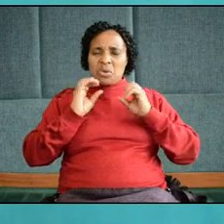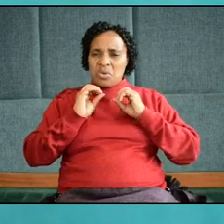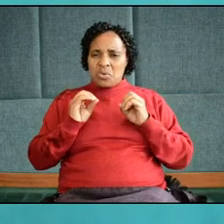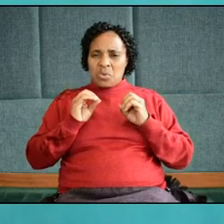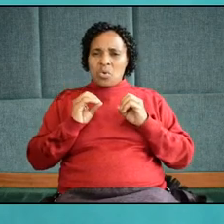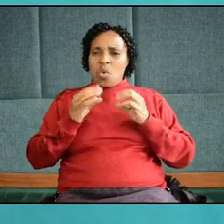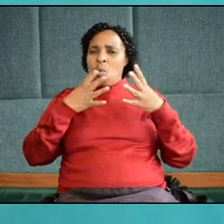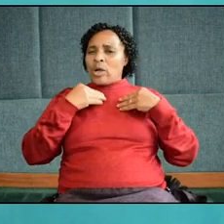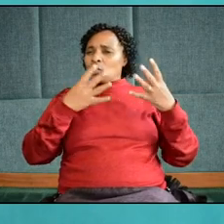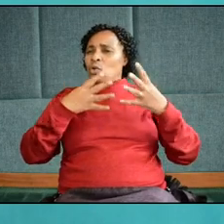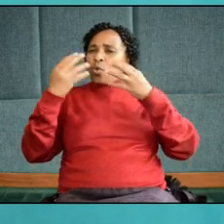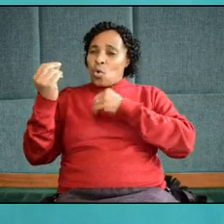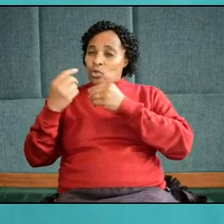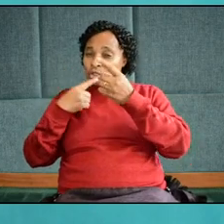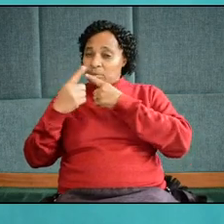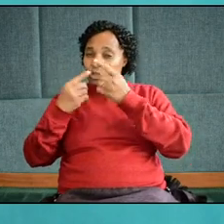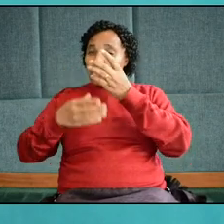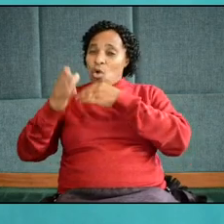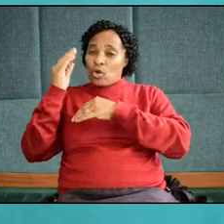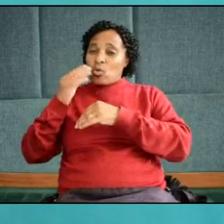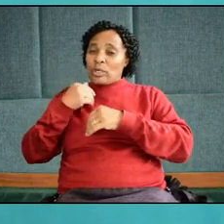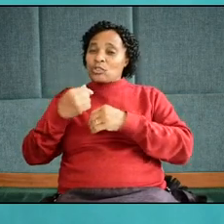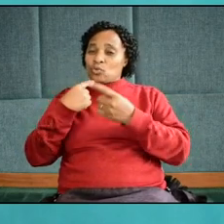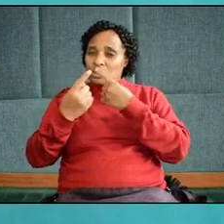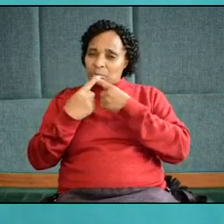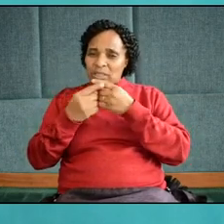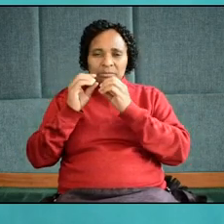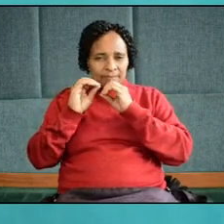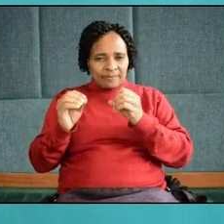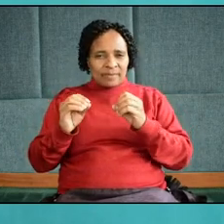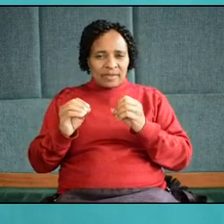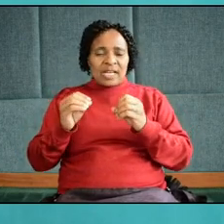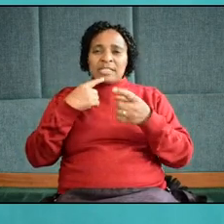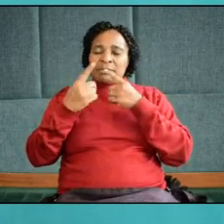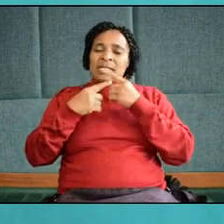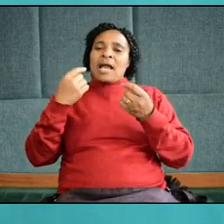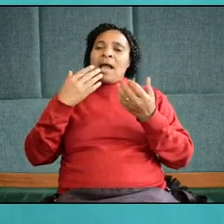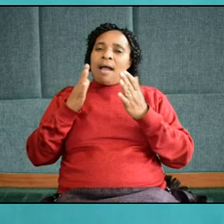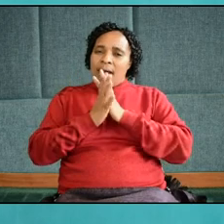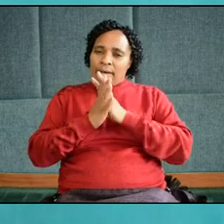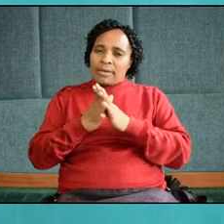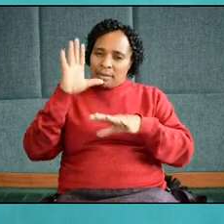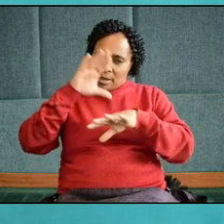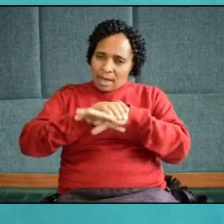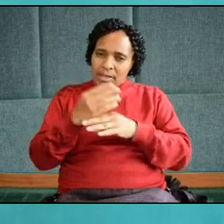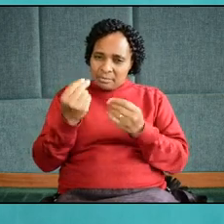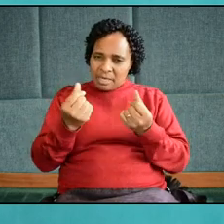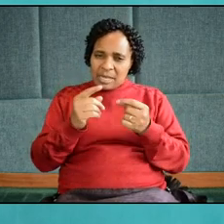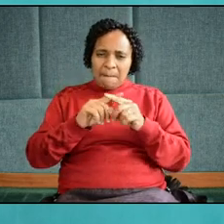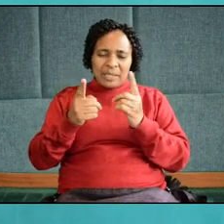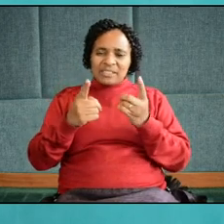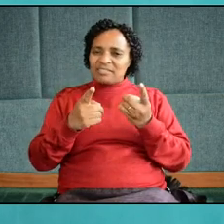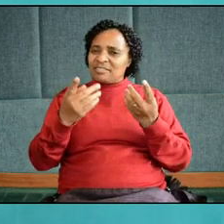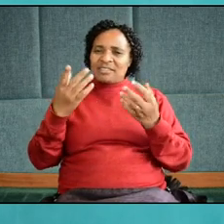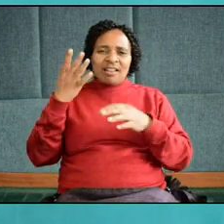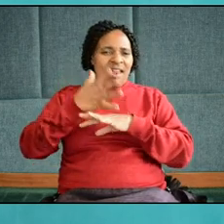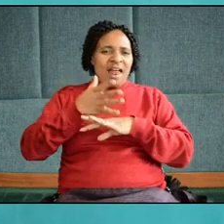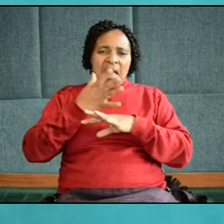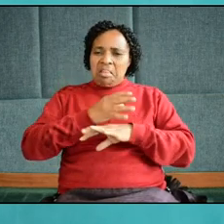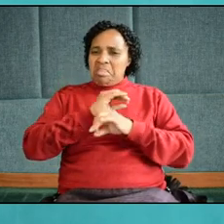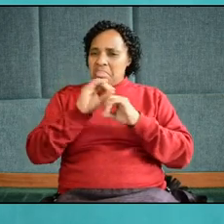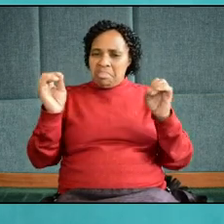and speak what God was going to tell him. He wanted to speak and get the money. And God is not man. He cannot be lied